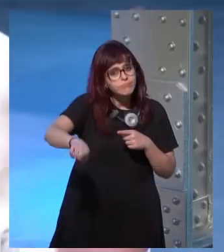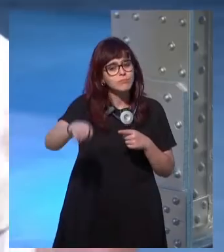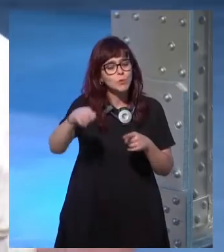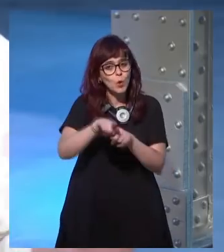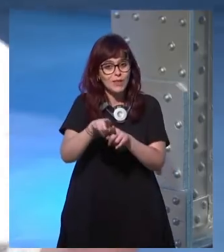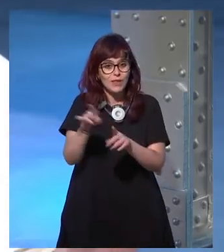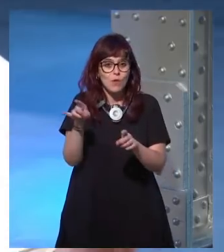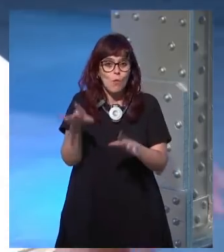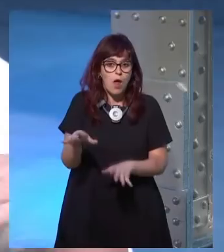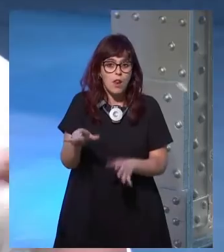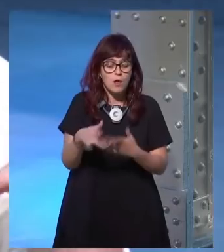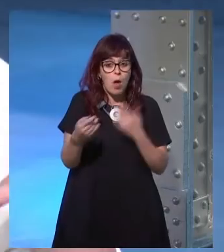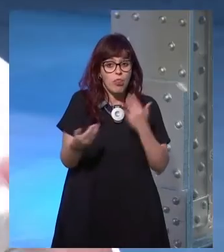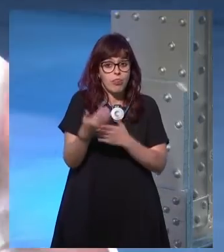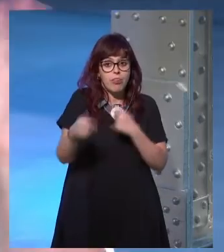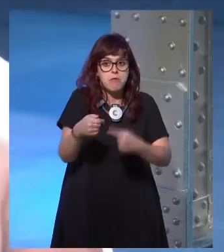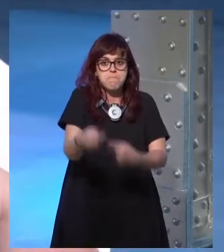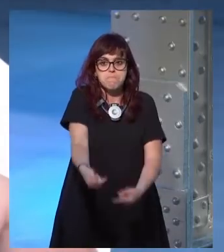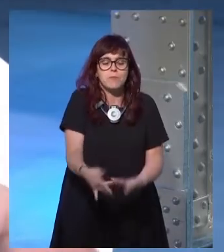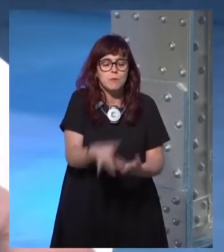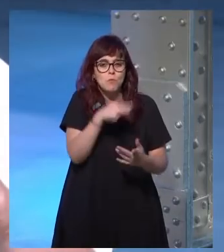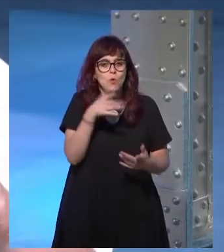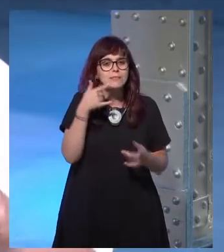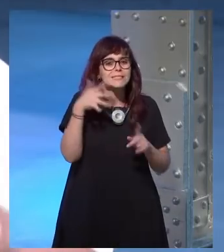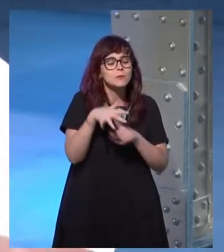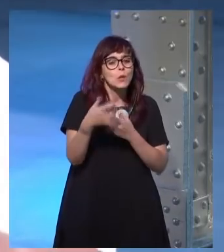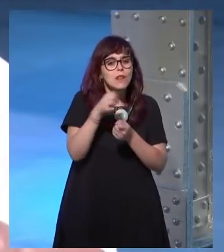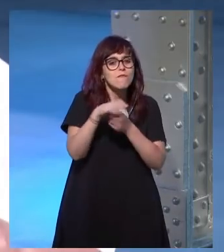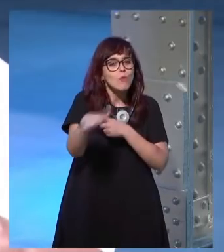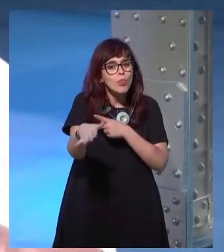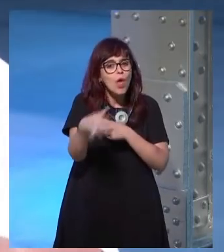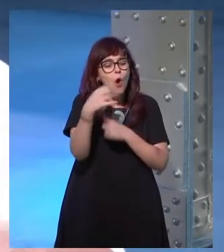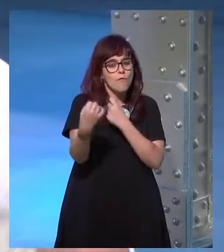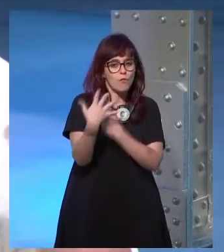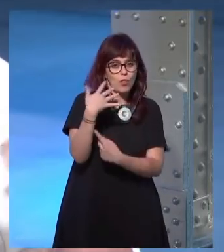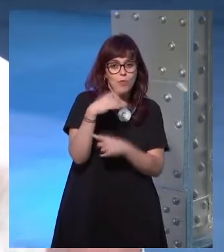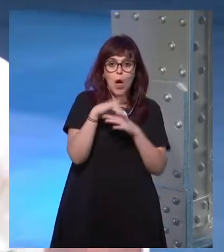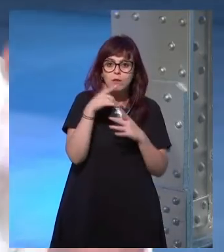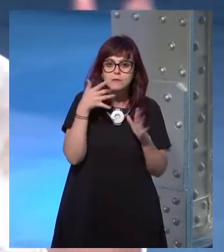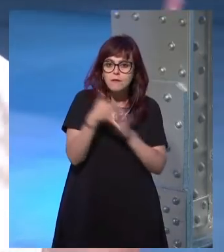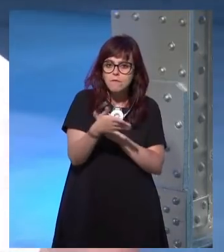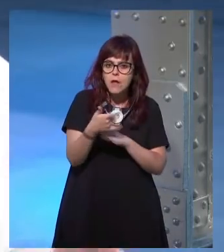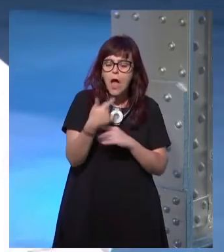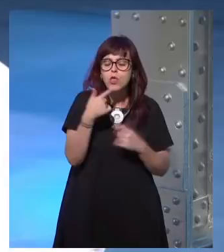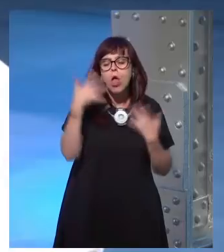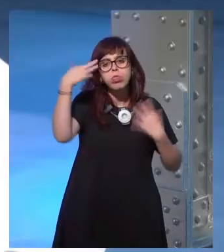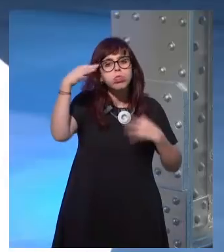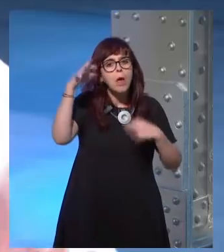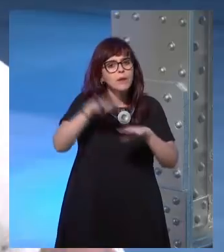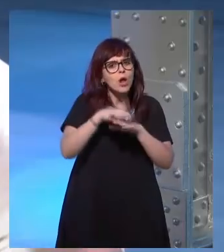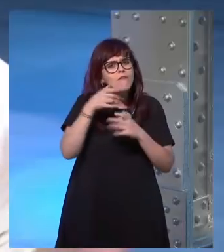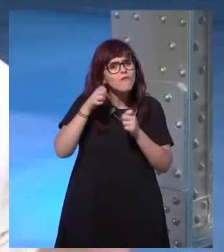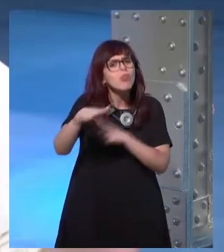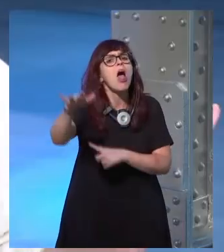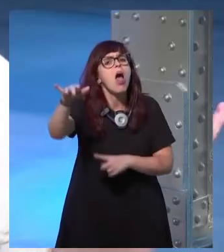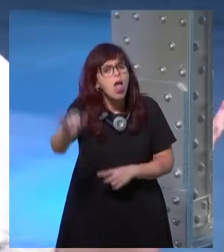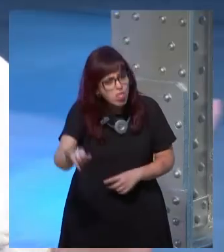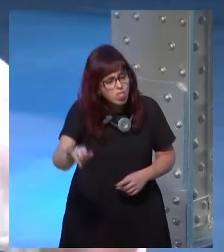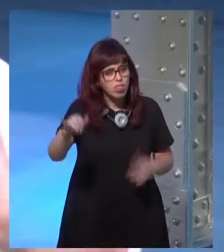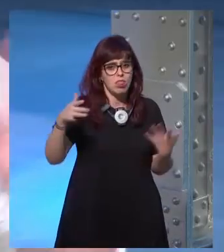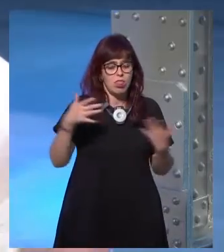to ask me, not an interview here, but somewhere else, so just, well, what do you think of Margaret Atwood and this and this and this? And I was just like, I'm not starting with